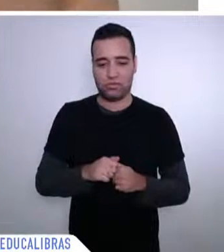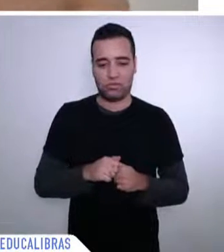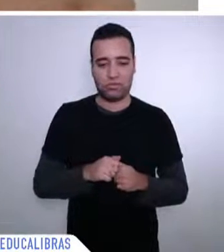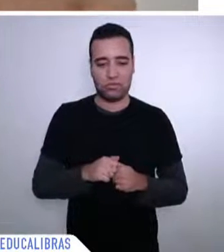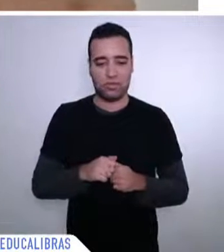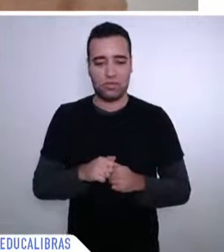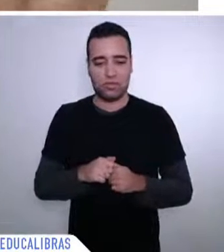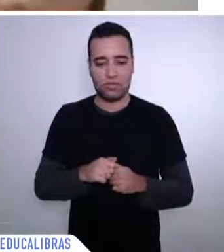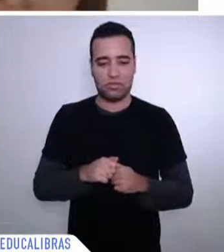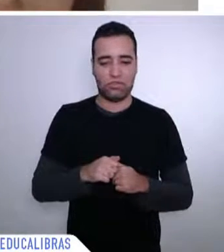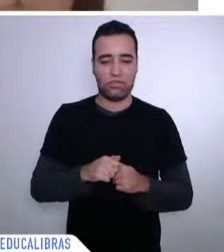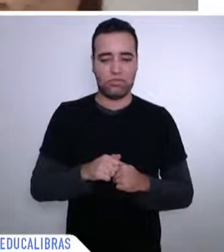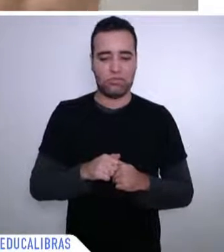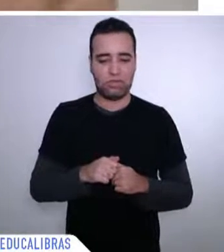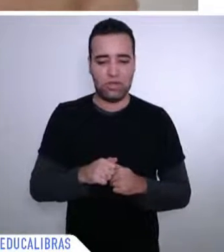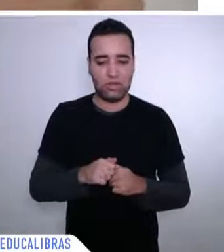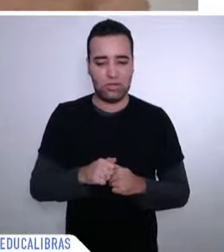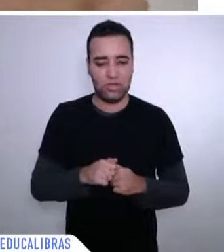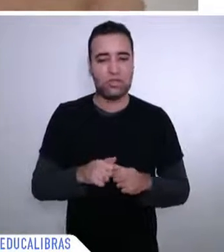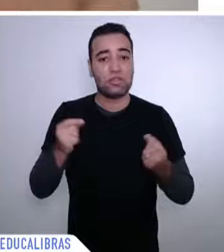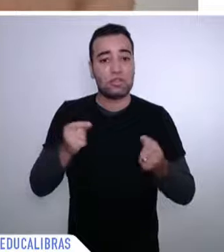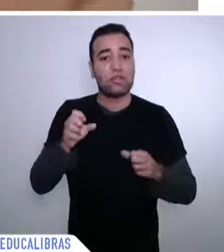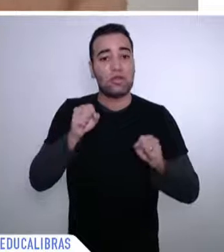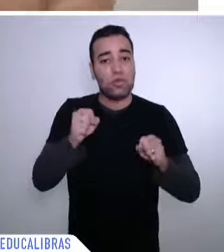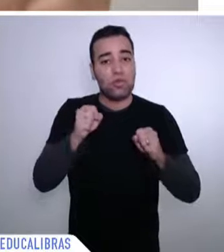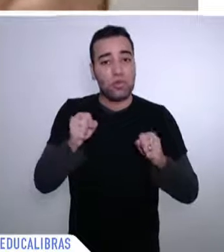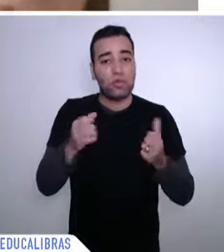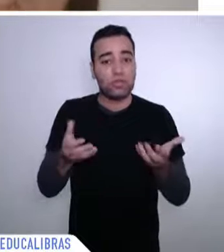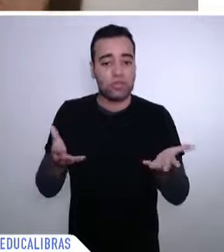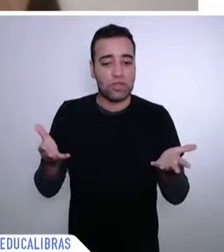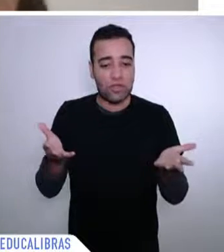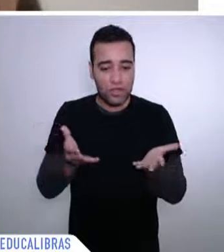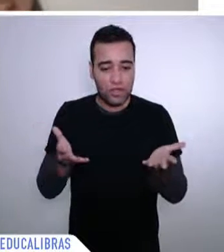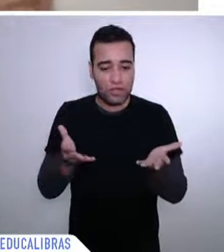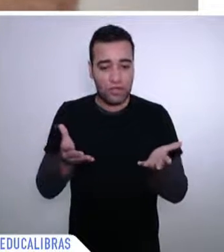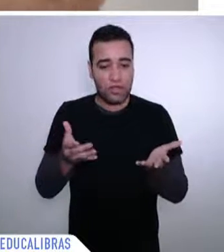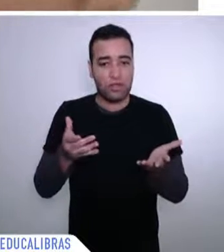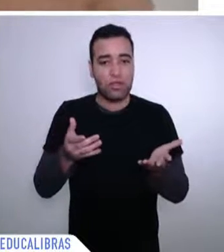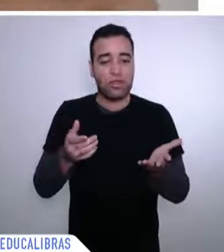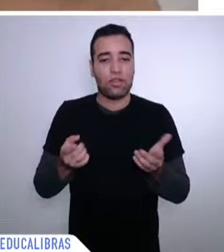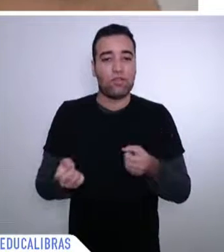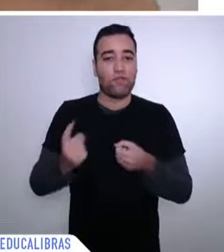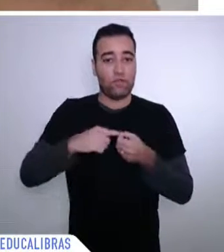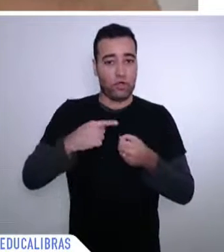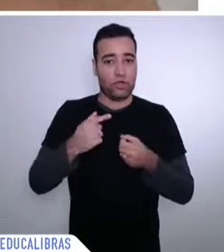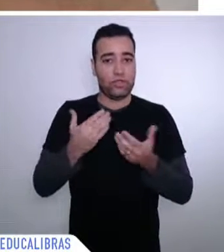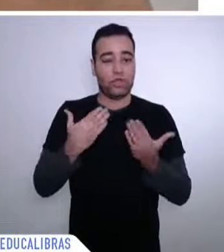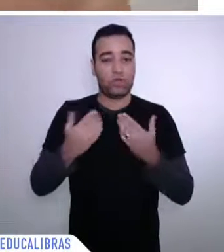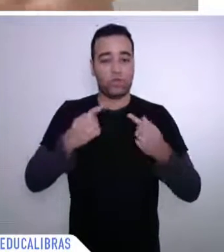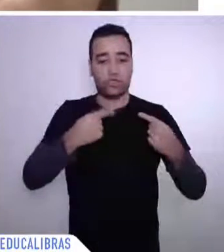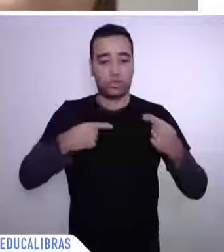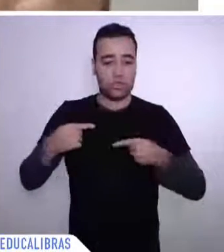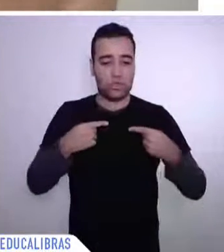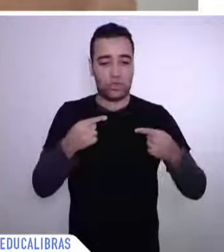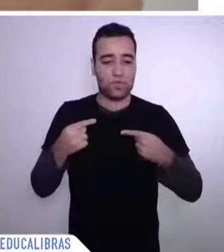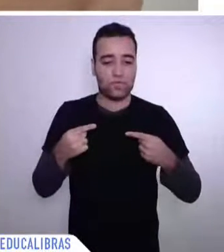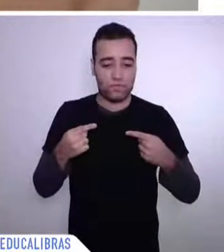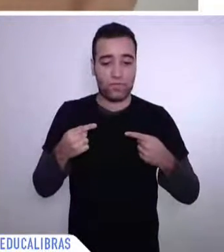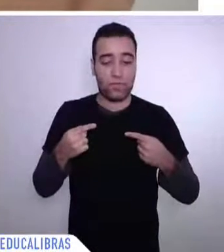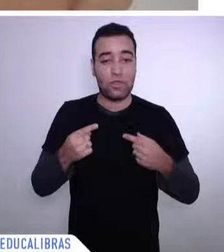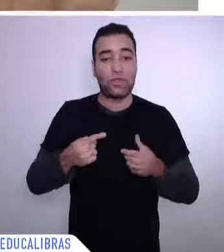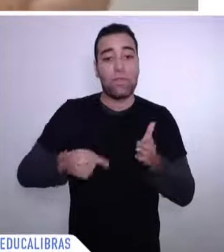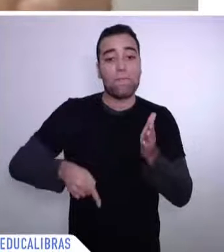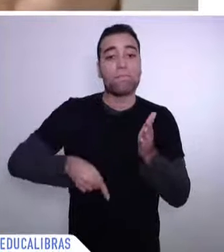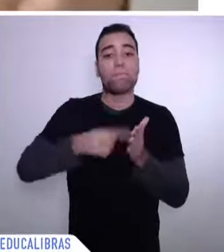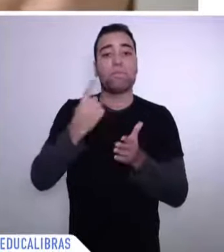Now we're going to move on to the questions. So we don't have too much time left, but we can get back to whatever